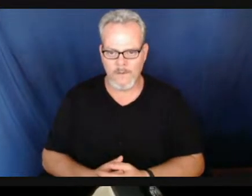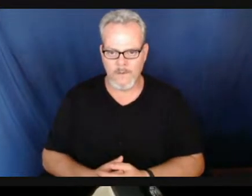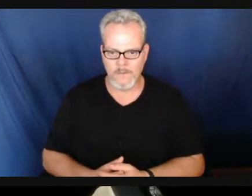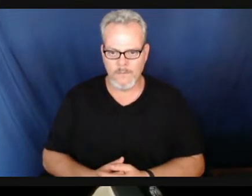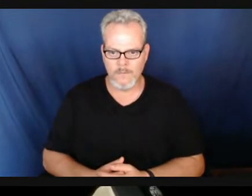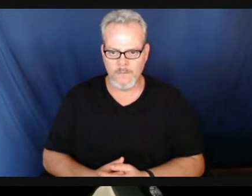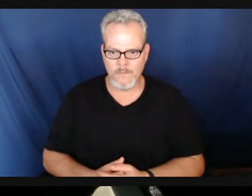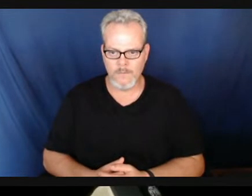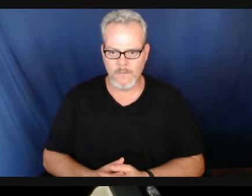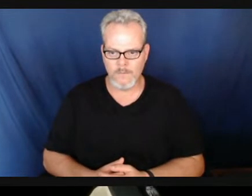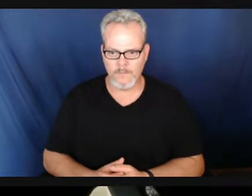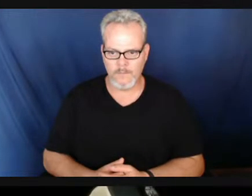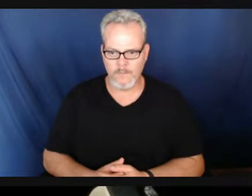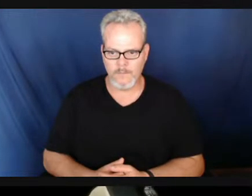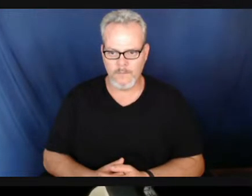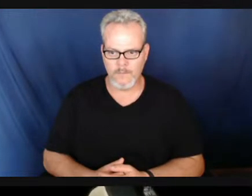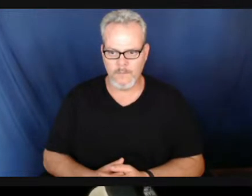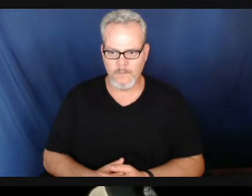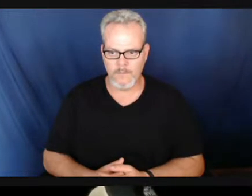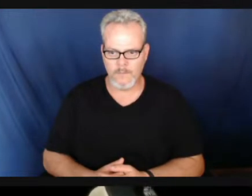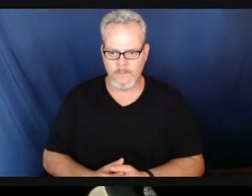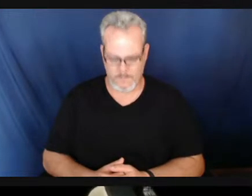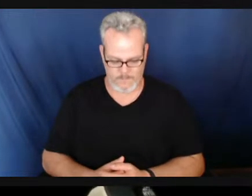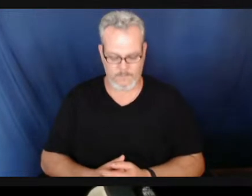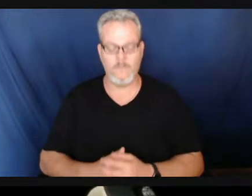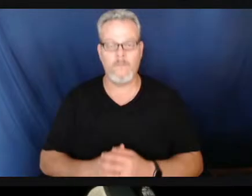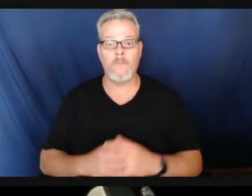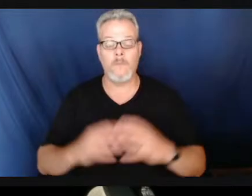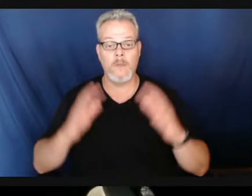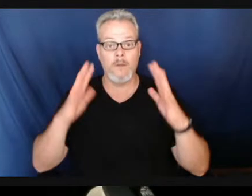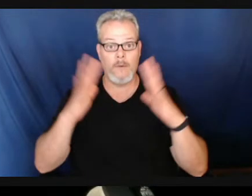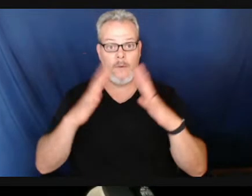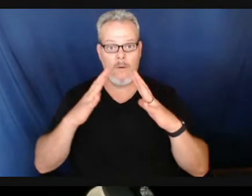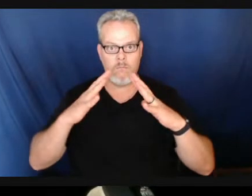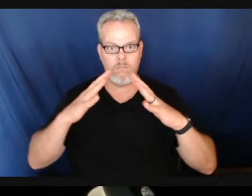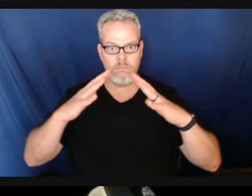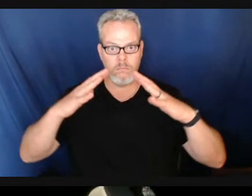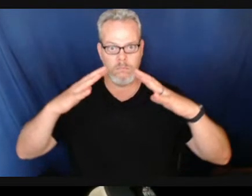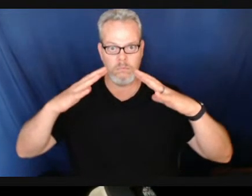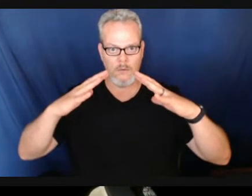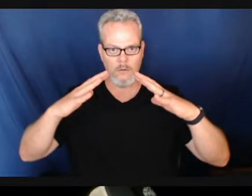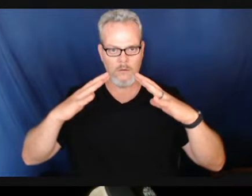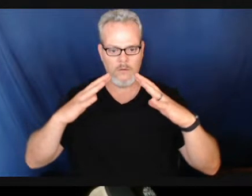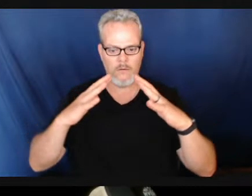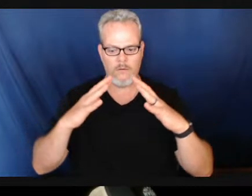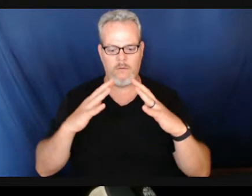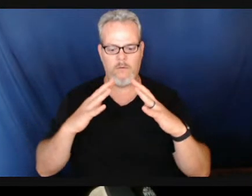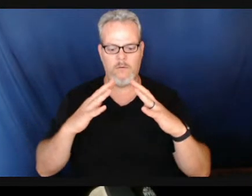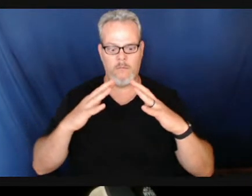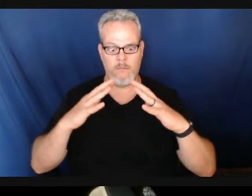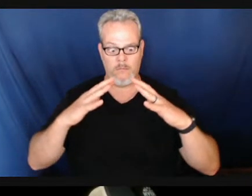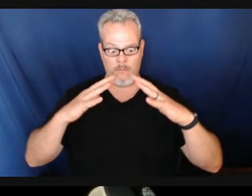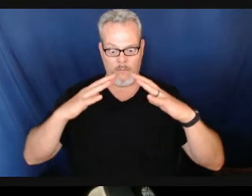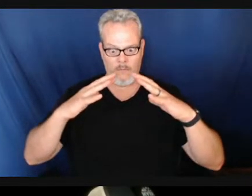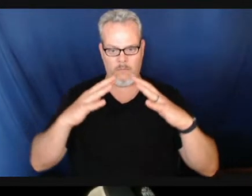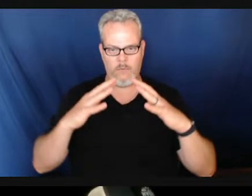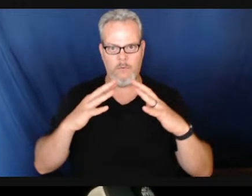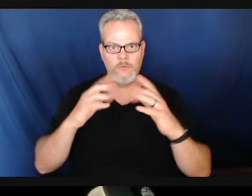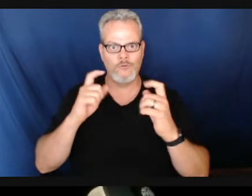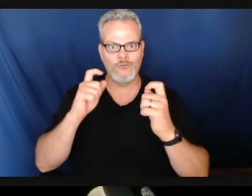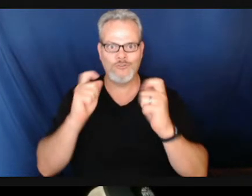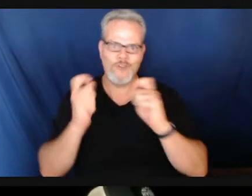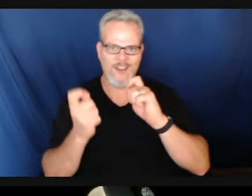The pattern of inflation and deflation changed during episodes 17 and 18, and that